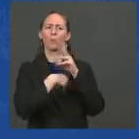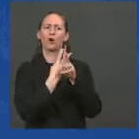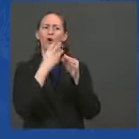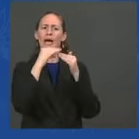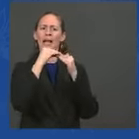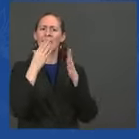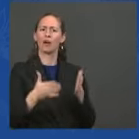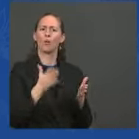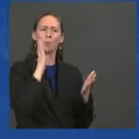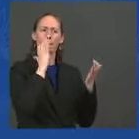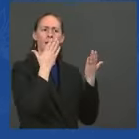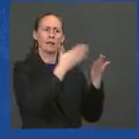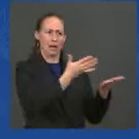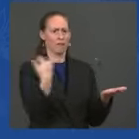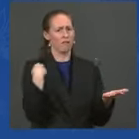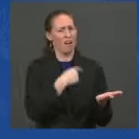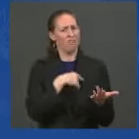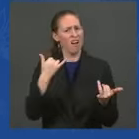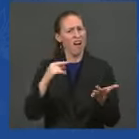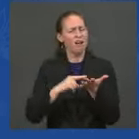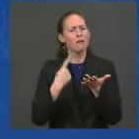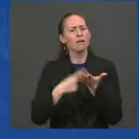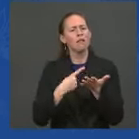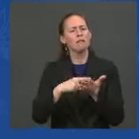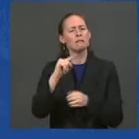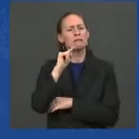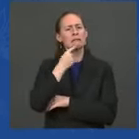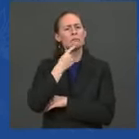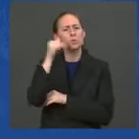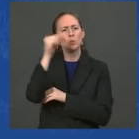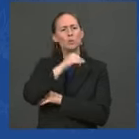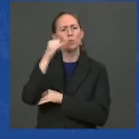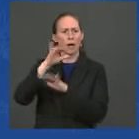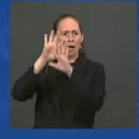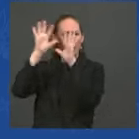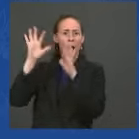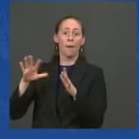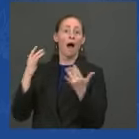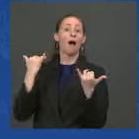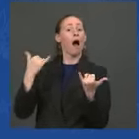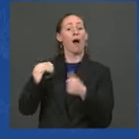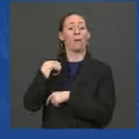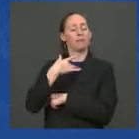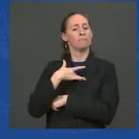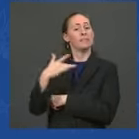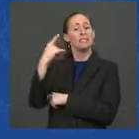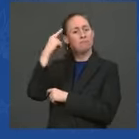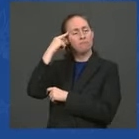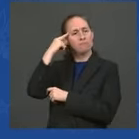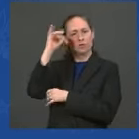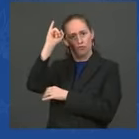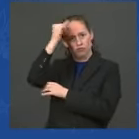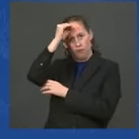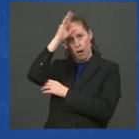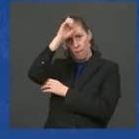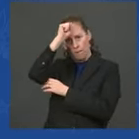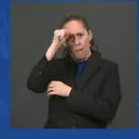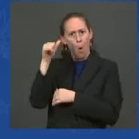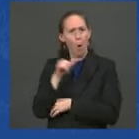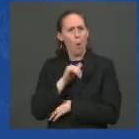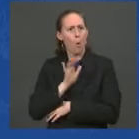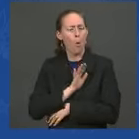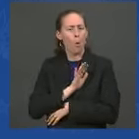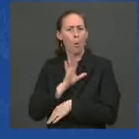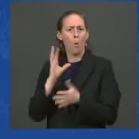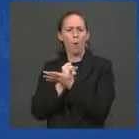idea. When I think climate, I think jobs, good-paying jobs, union jobs. This is an opportunity.